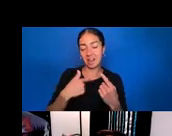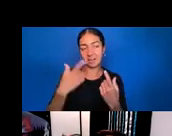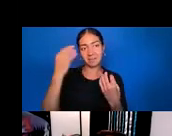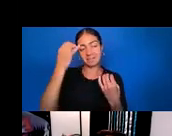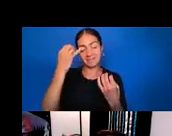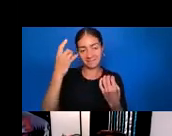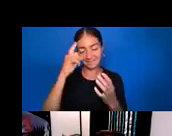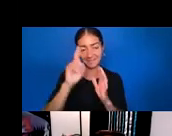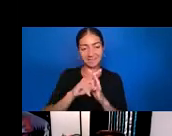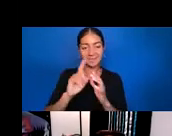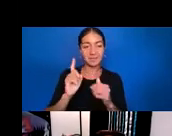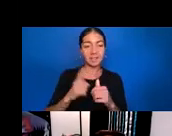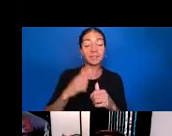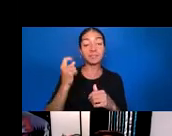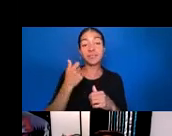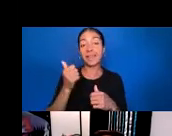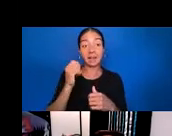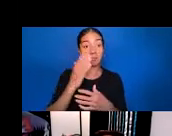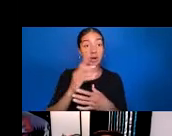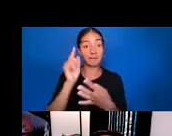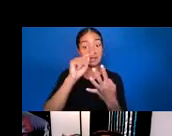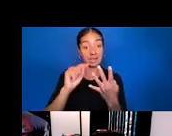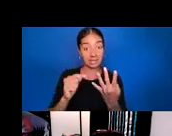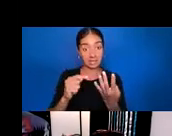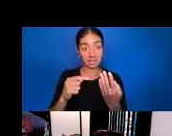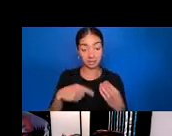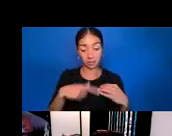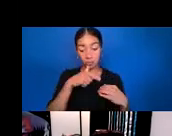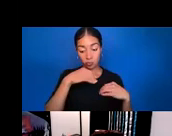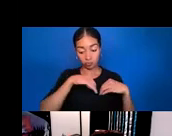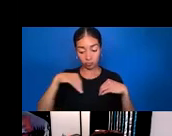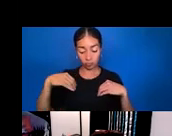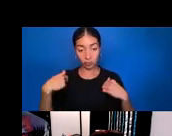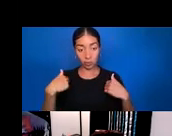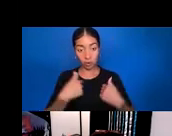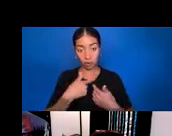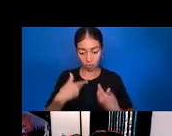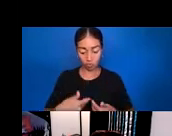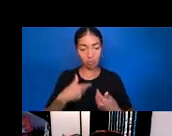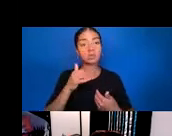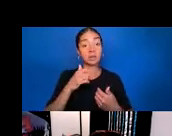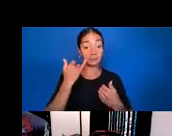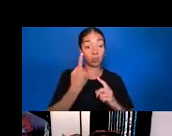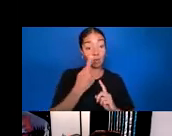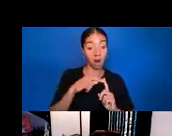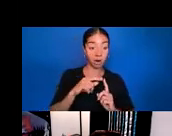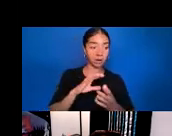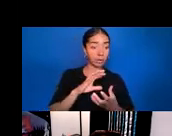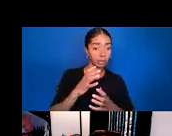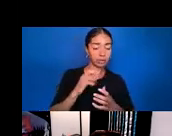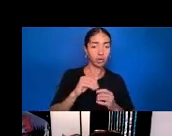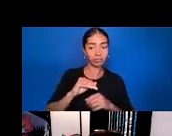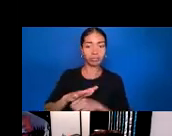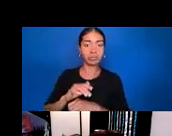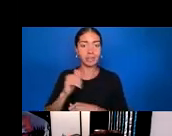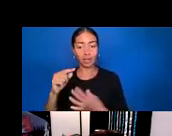are challenged can affect the other parts of who we are. And we know at the time